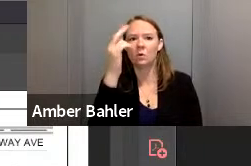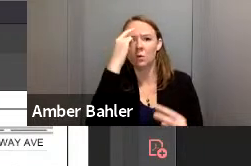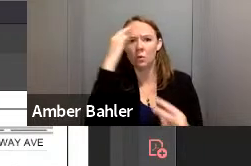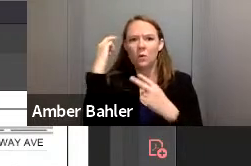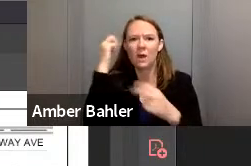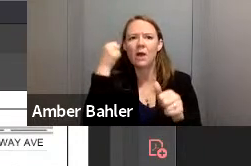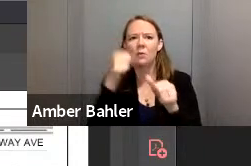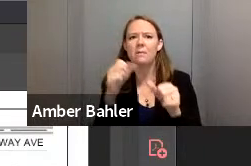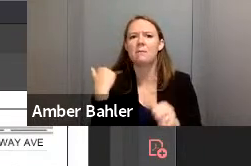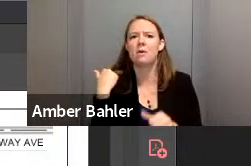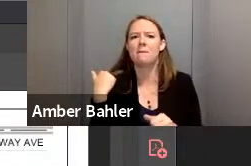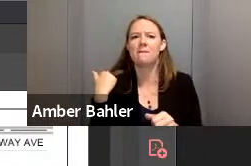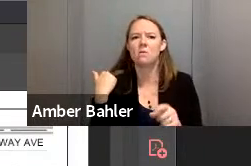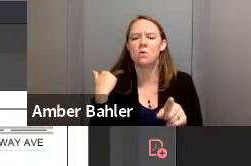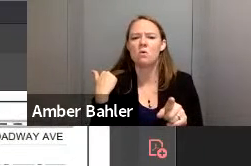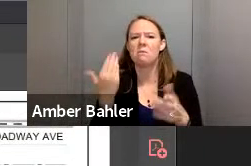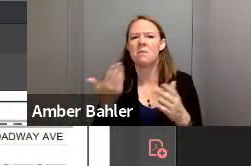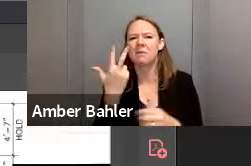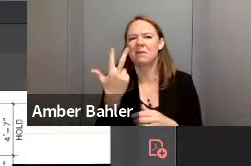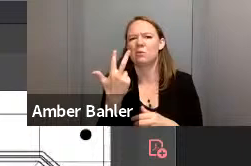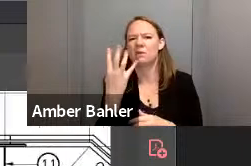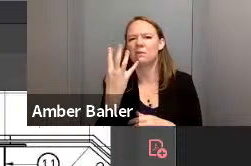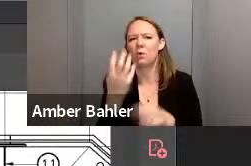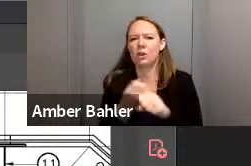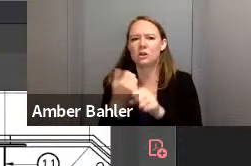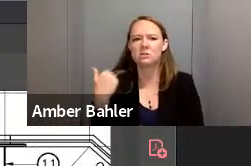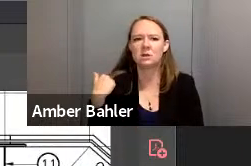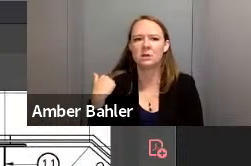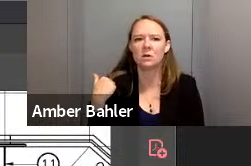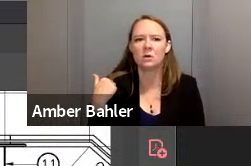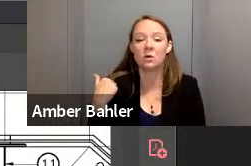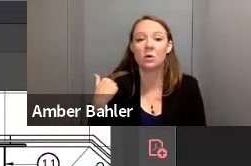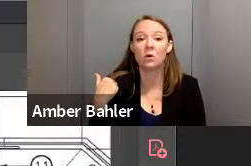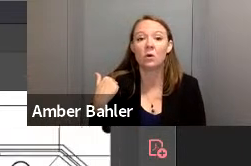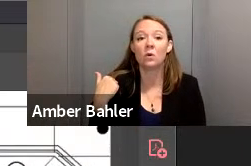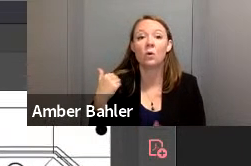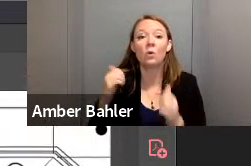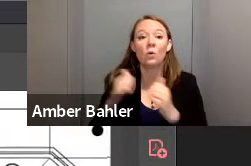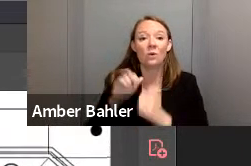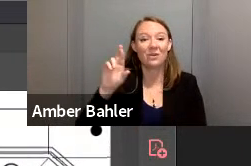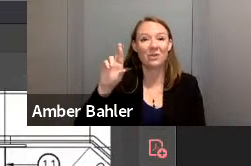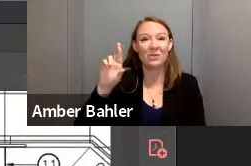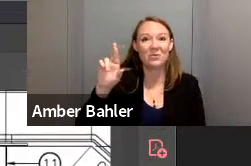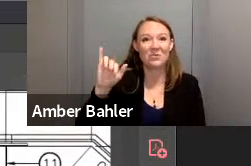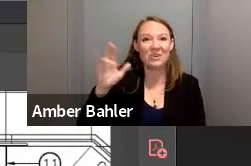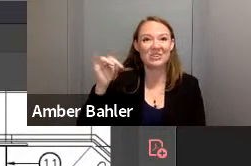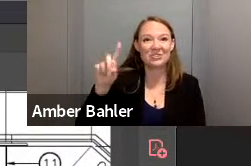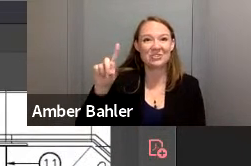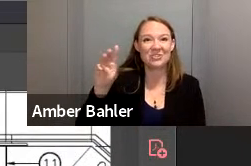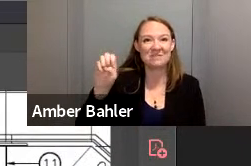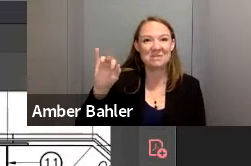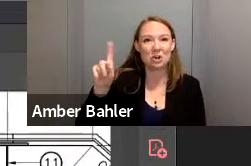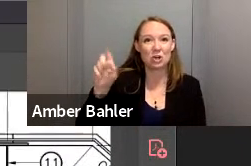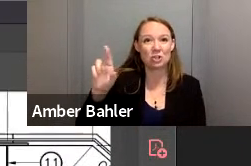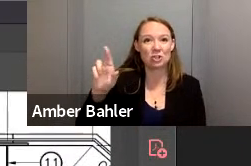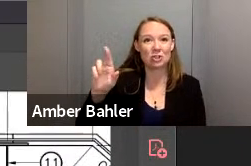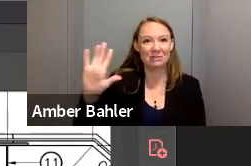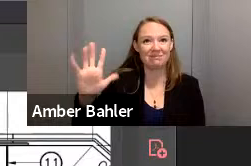from before, maybe 3 or 4 years ago, with the Richard Metzger involvement,